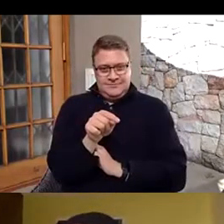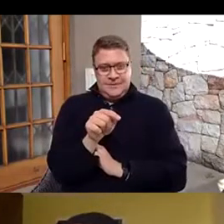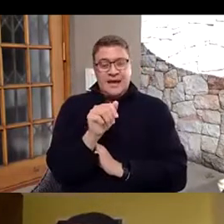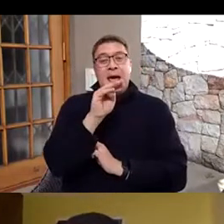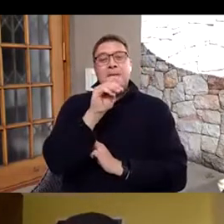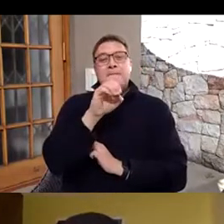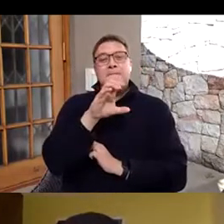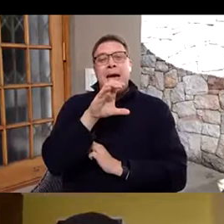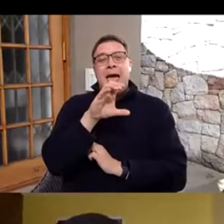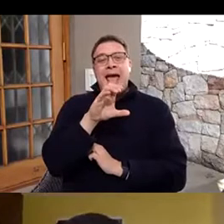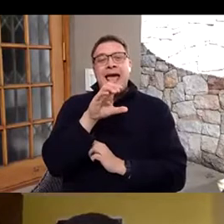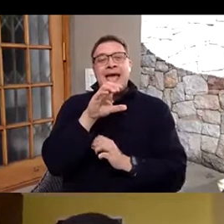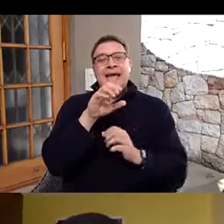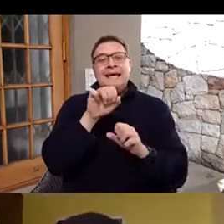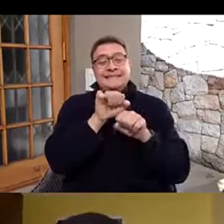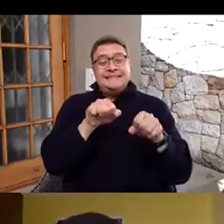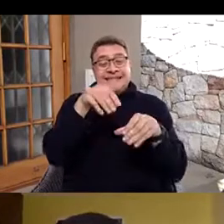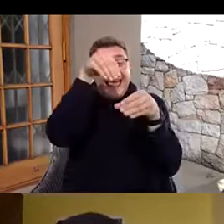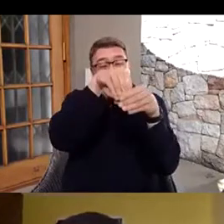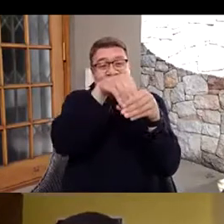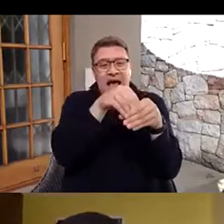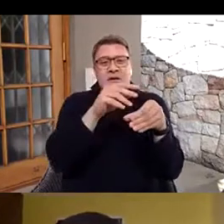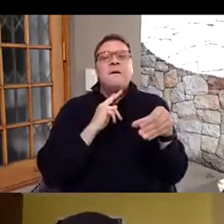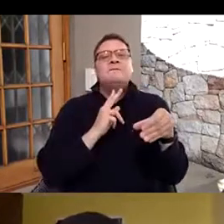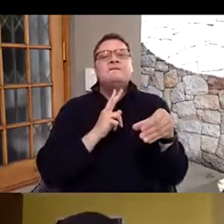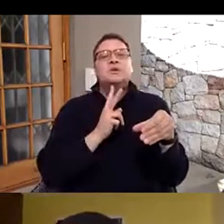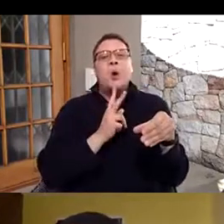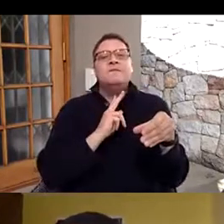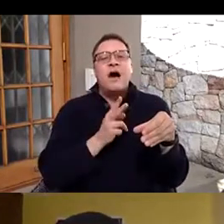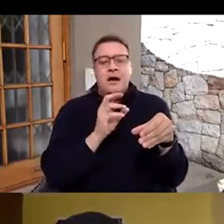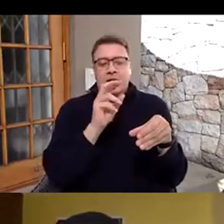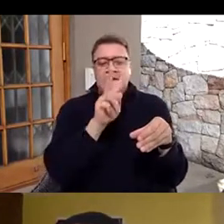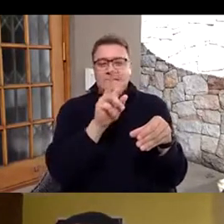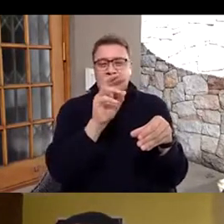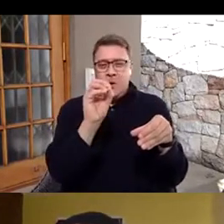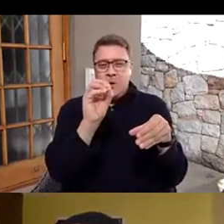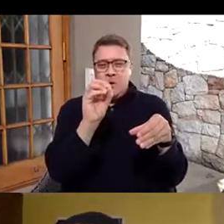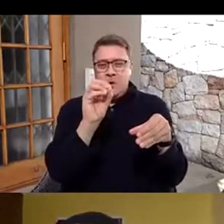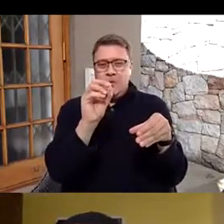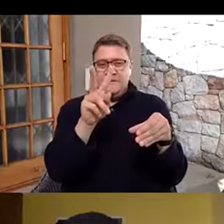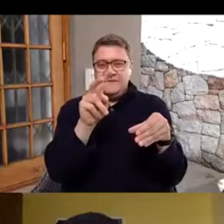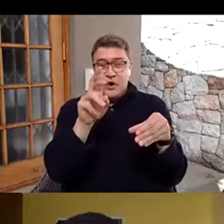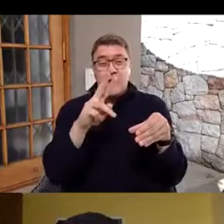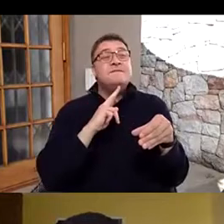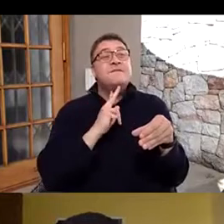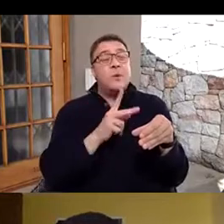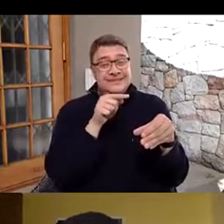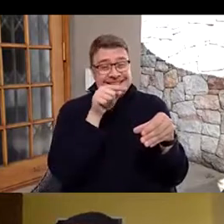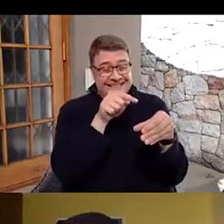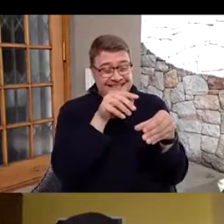and is called VoiceOver. VoiceOver is a screen reader that converts whatever is